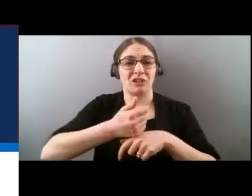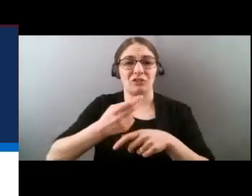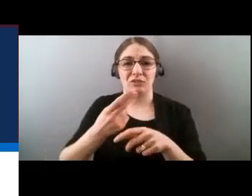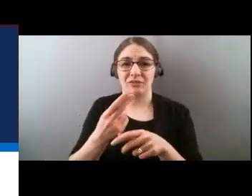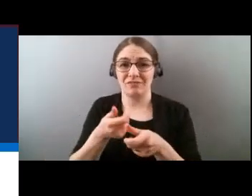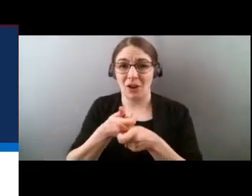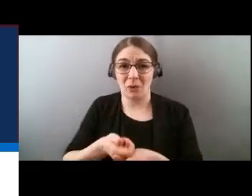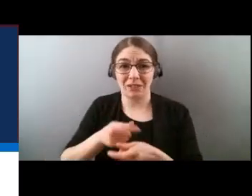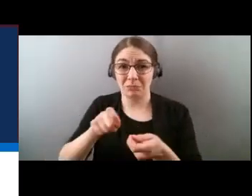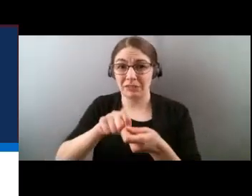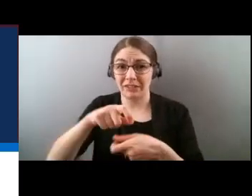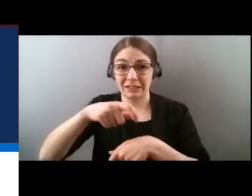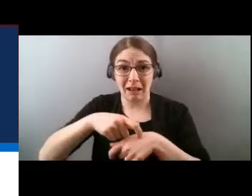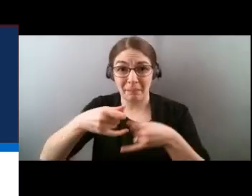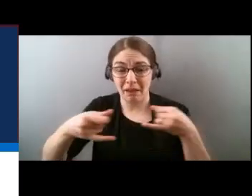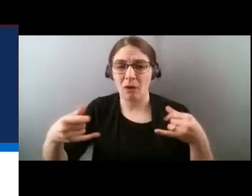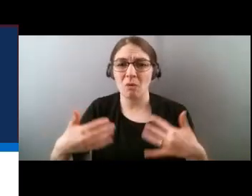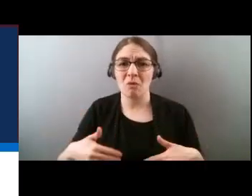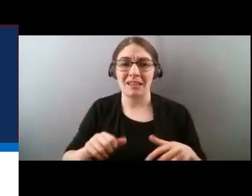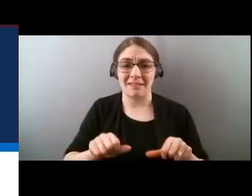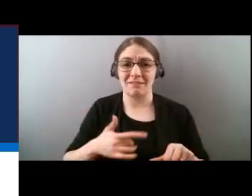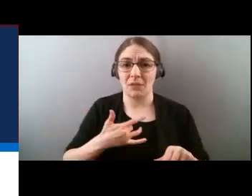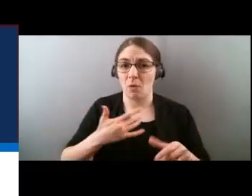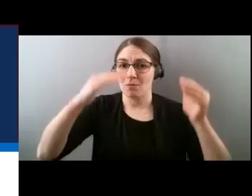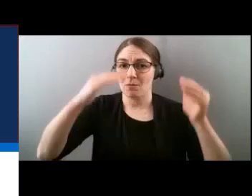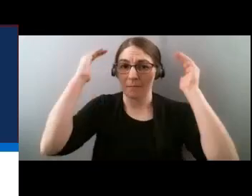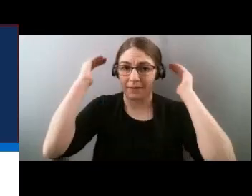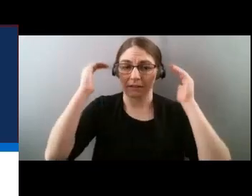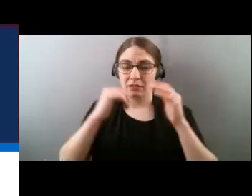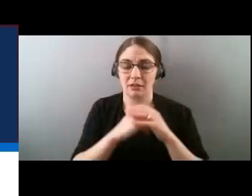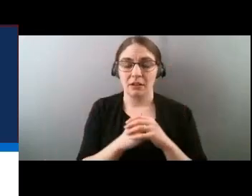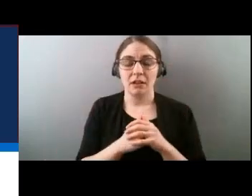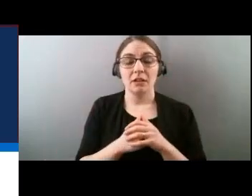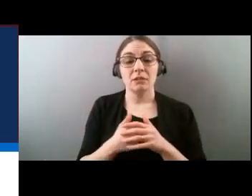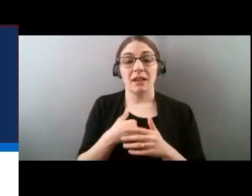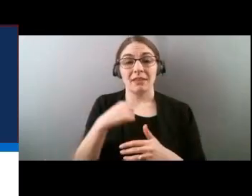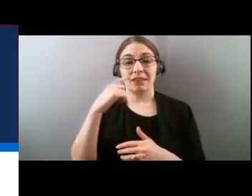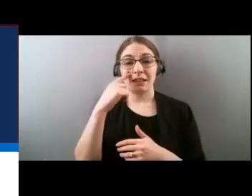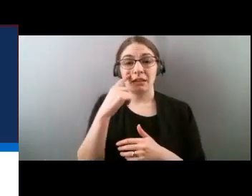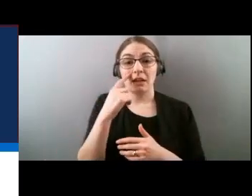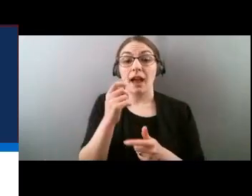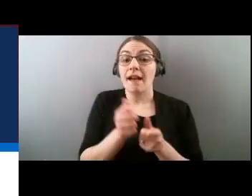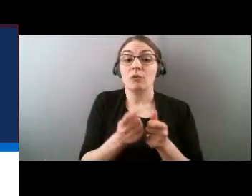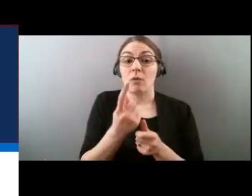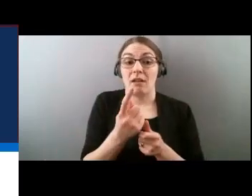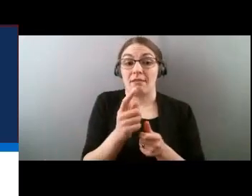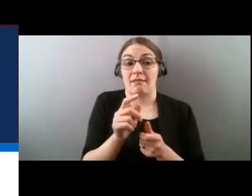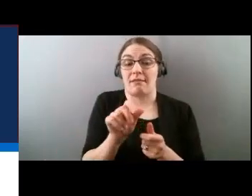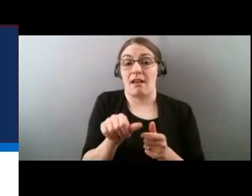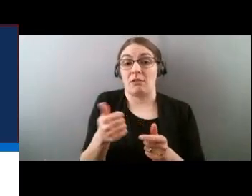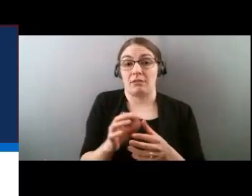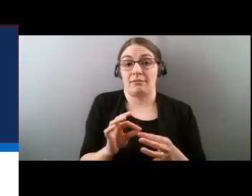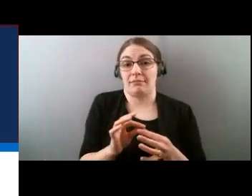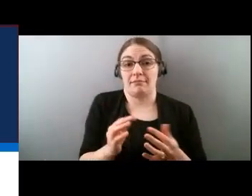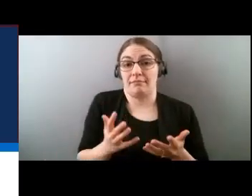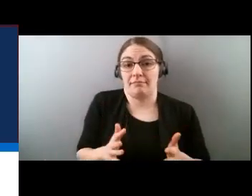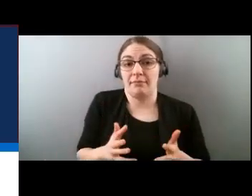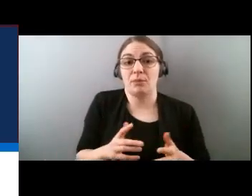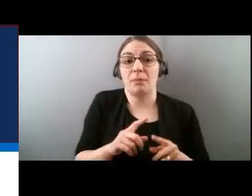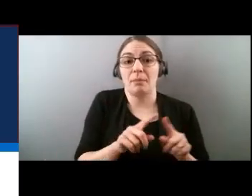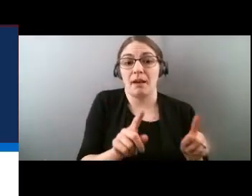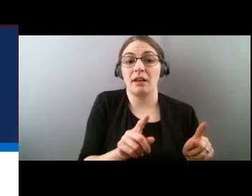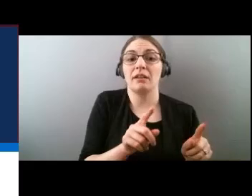overwhelming. So there are things I think, like everybody else said, really network, find your